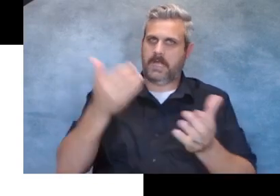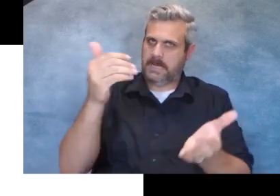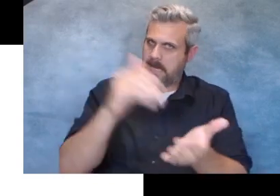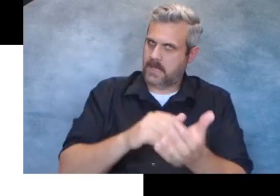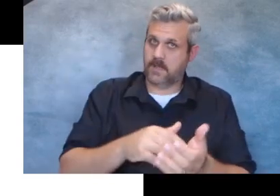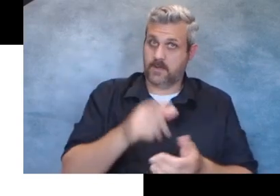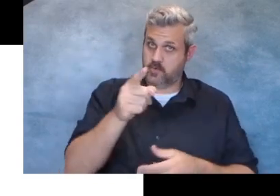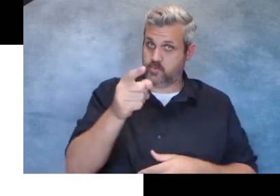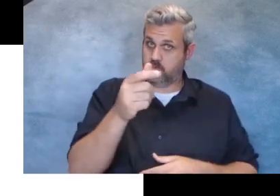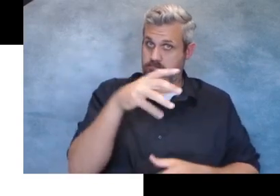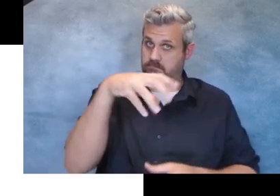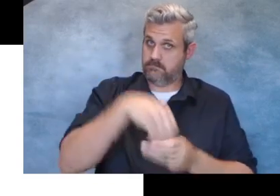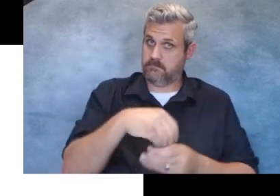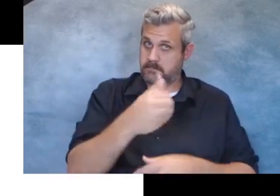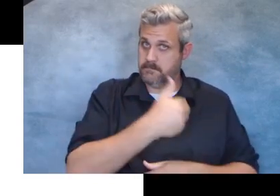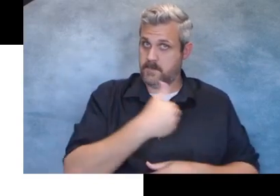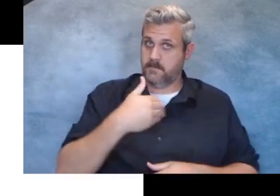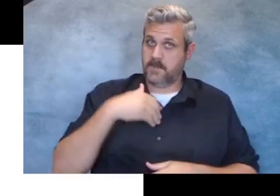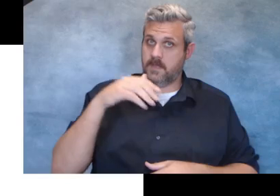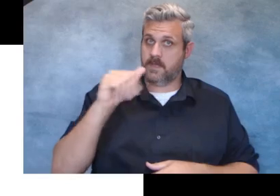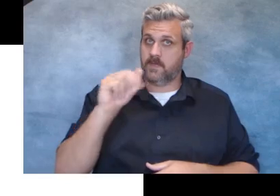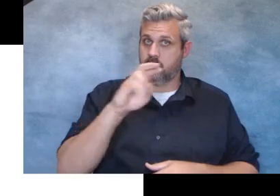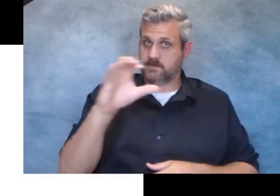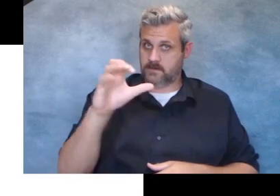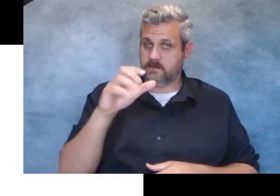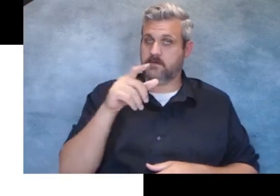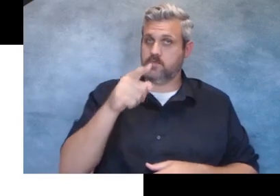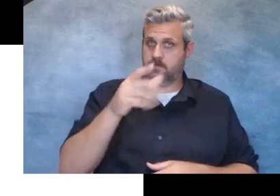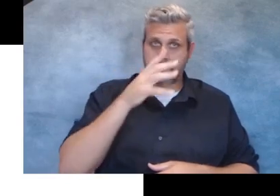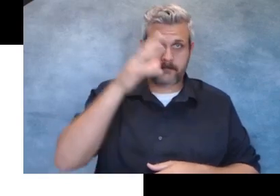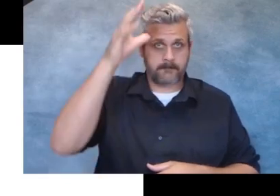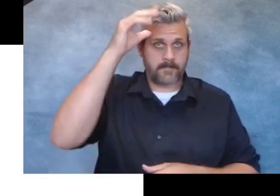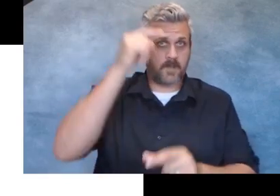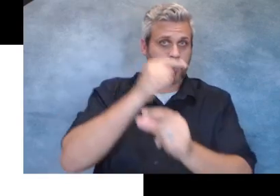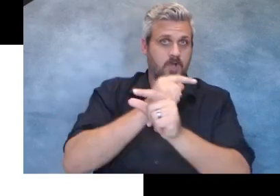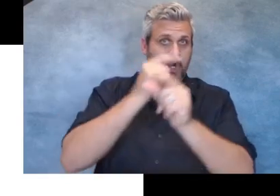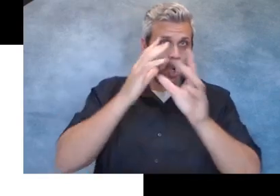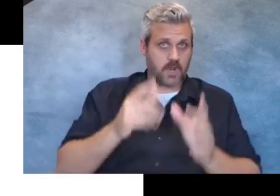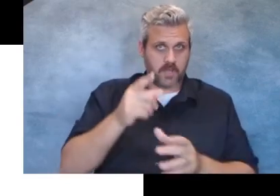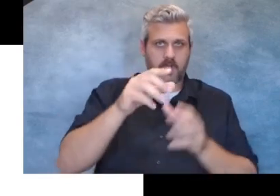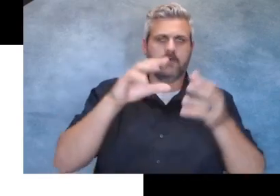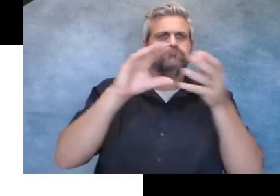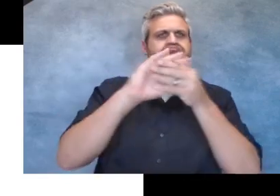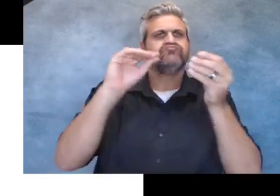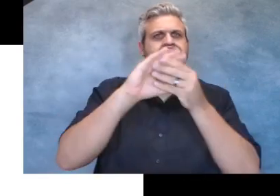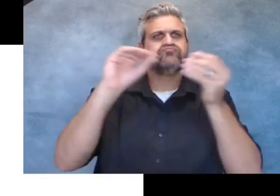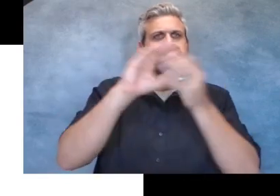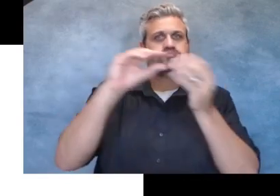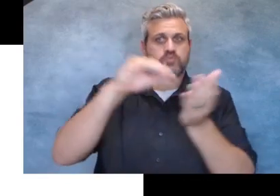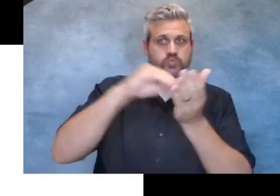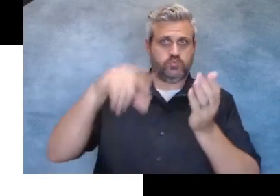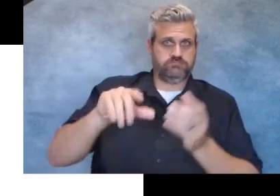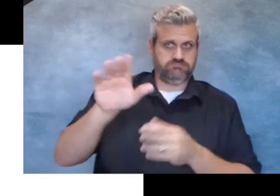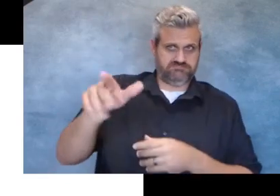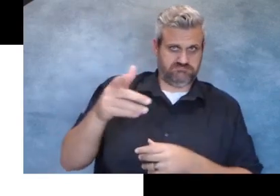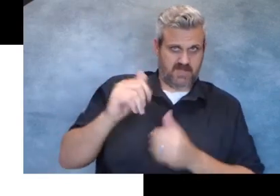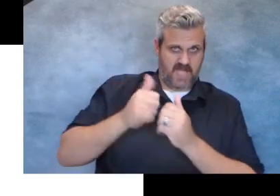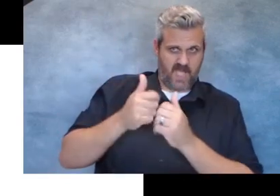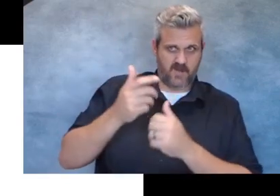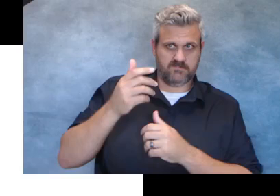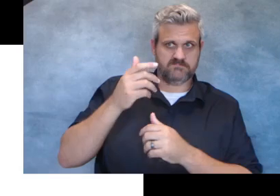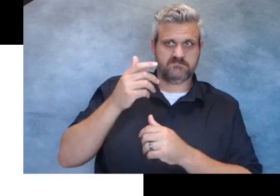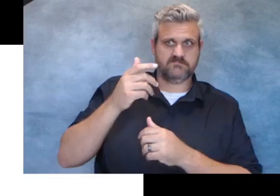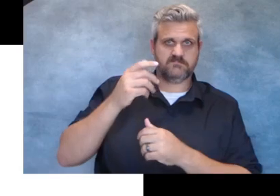Again, as a member of the ARC, you, the parent or guardian, will want to share how the student is able to maintain and generalize the skills